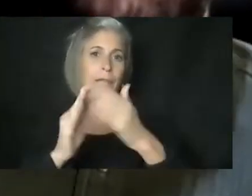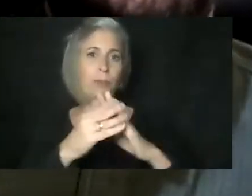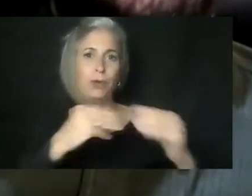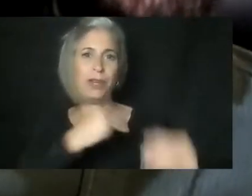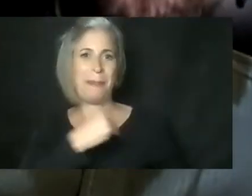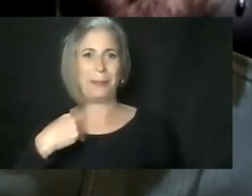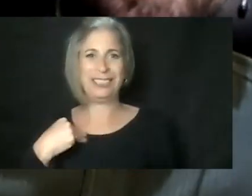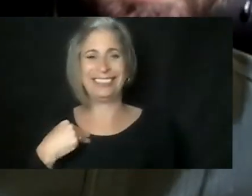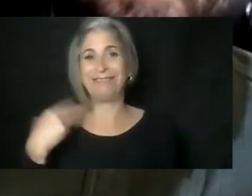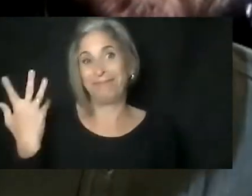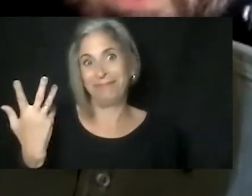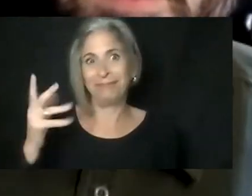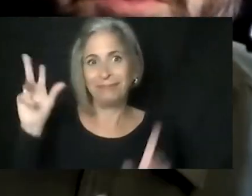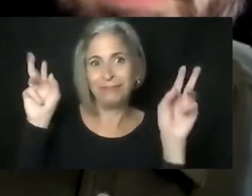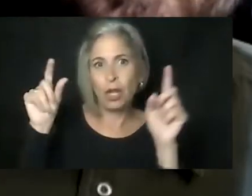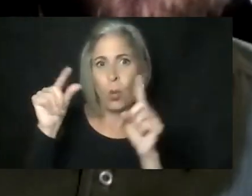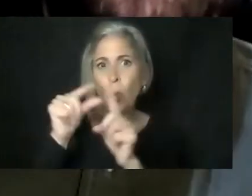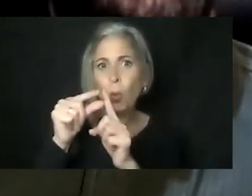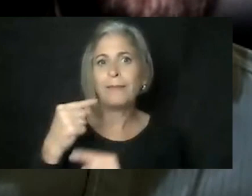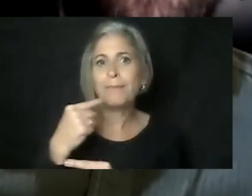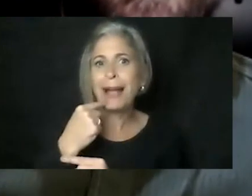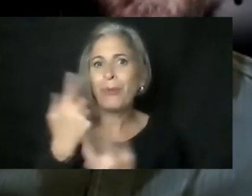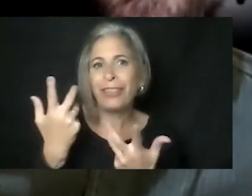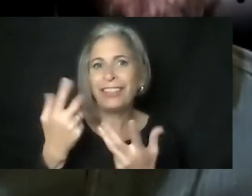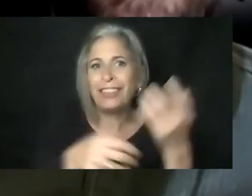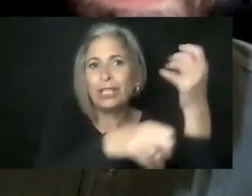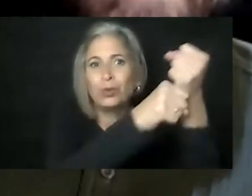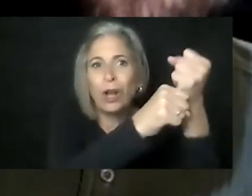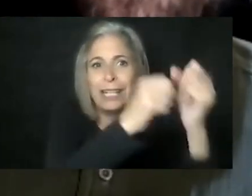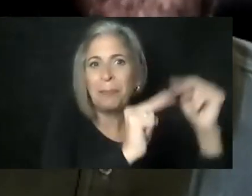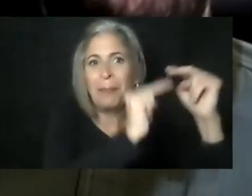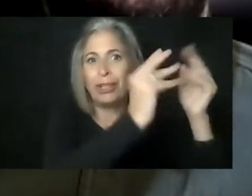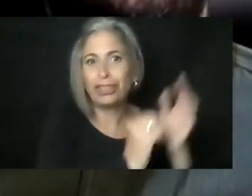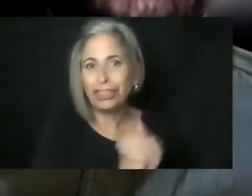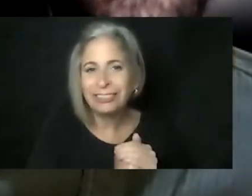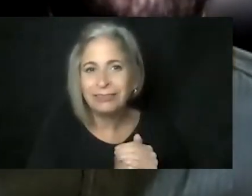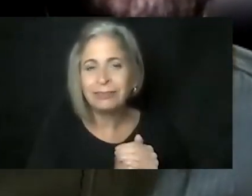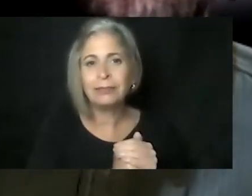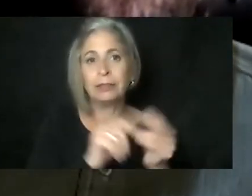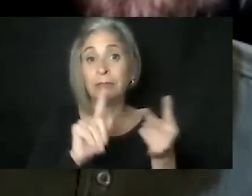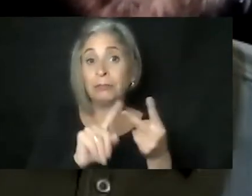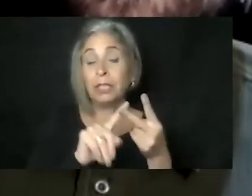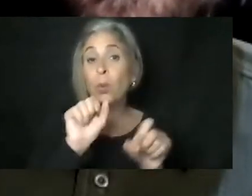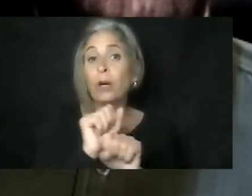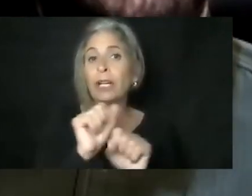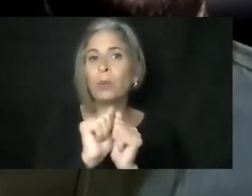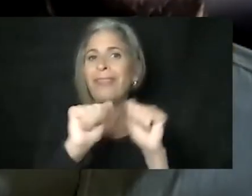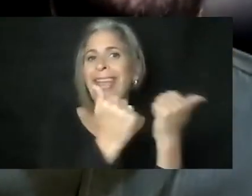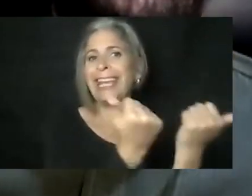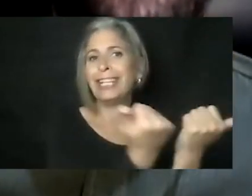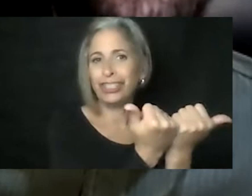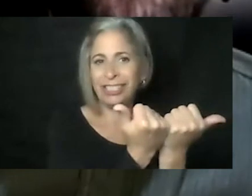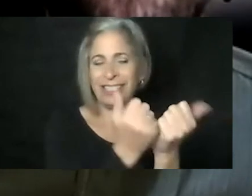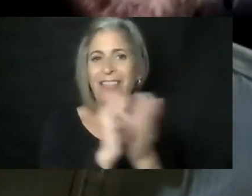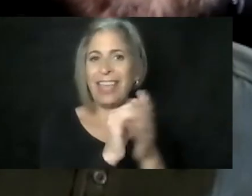word of mouth is like the ultimate trust builder, and working with agencies that are trusted in